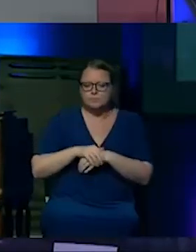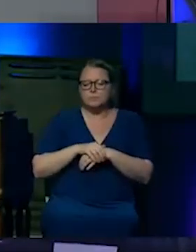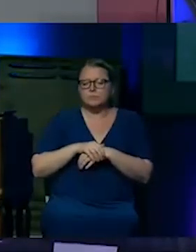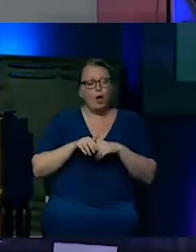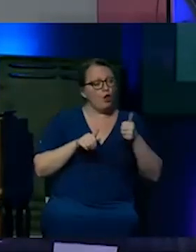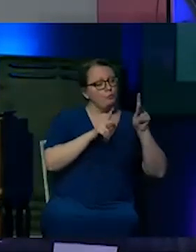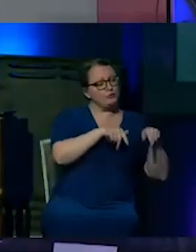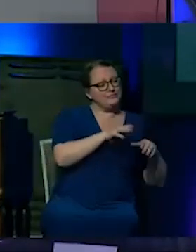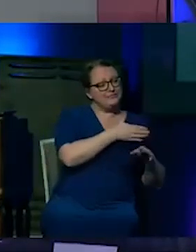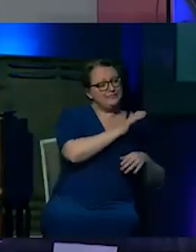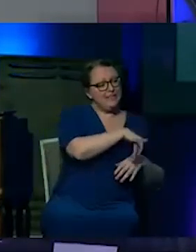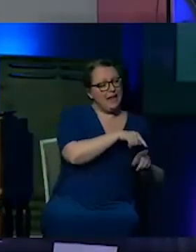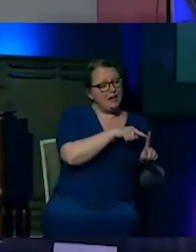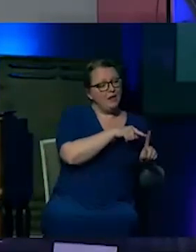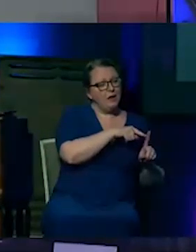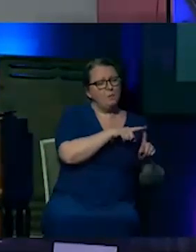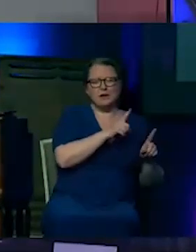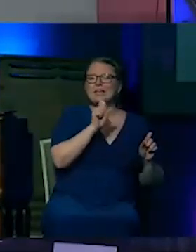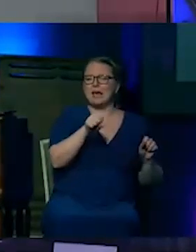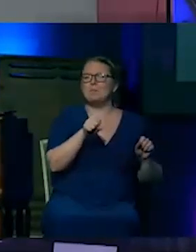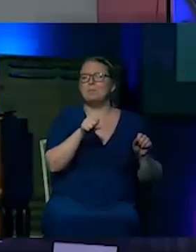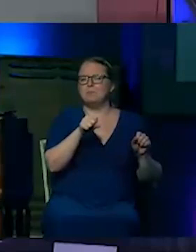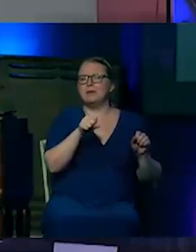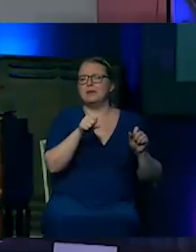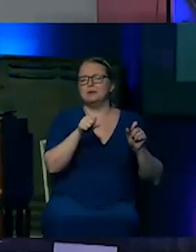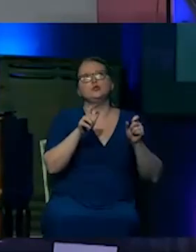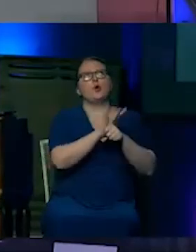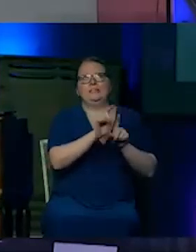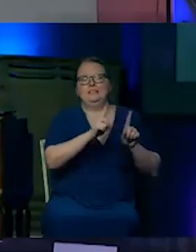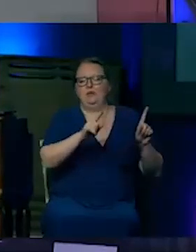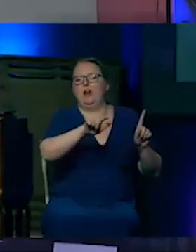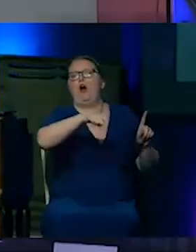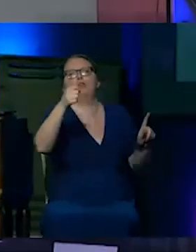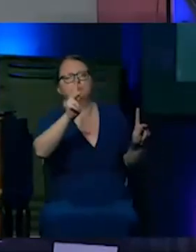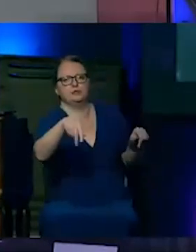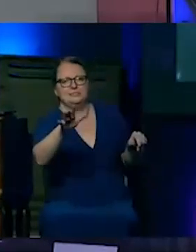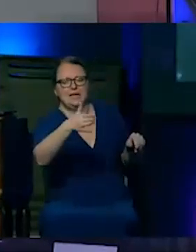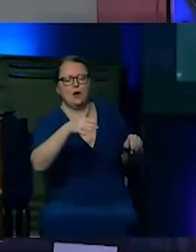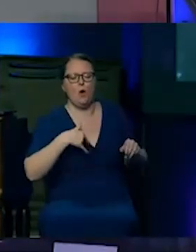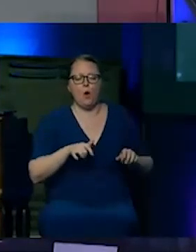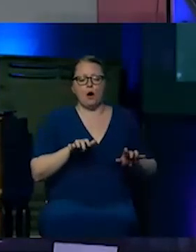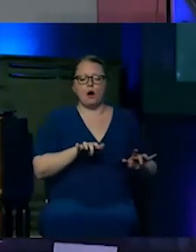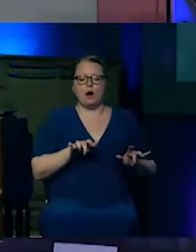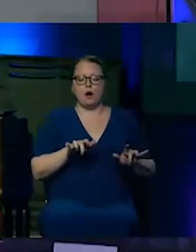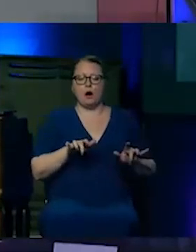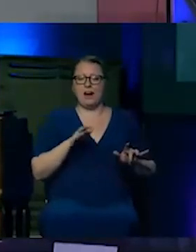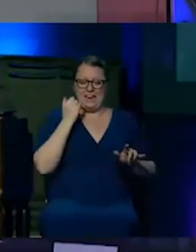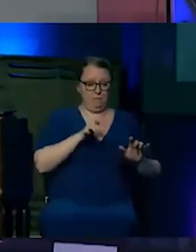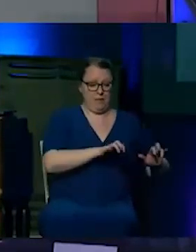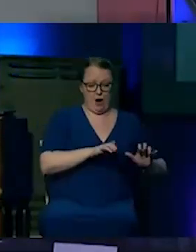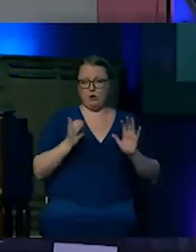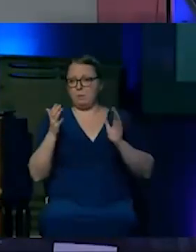somebody else sings it, but it can be totally different when another person sings it. Or the same musical note is played on two totally different instruments,